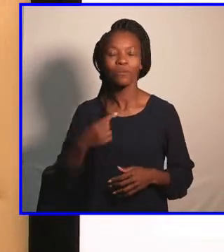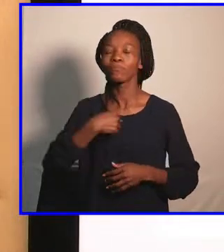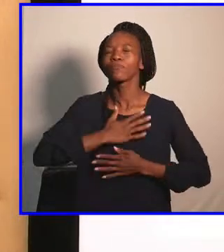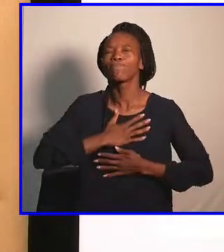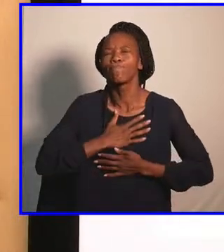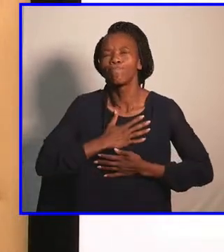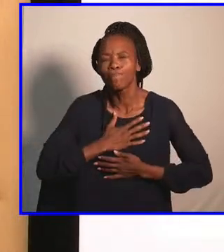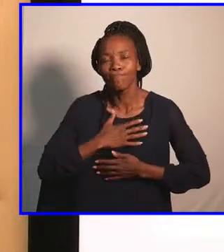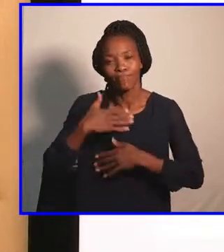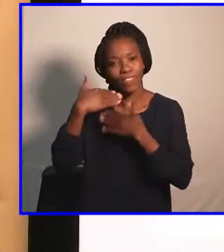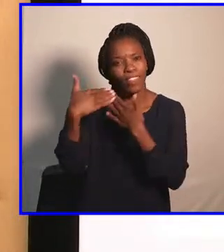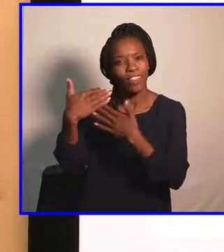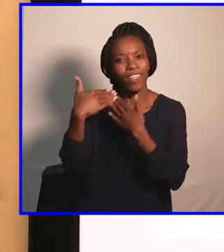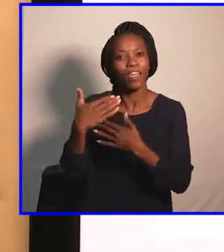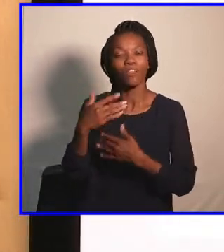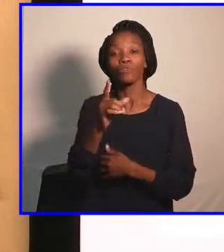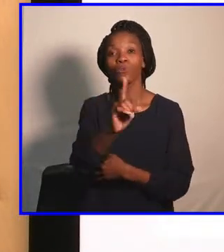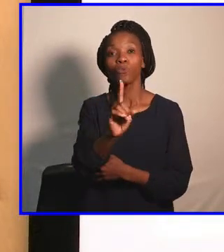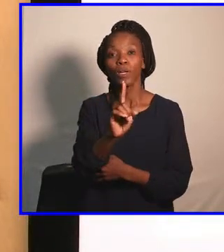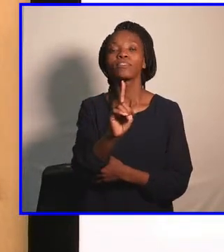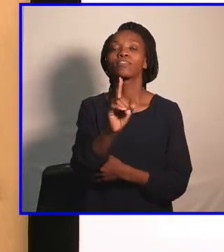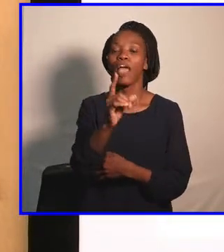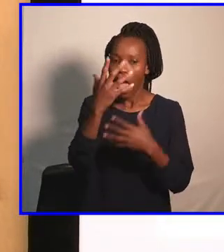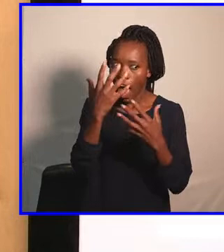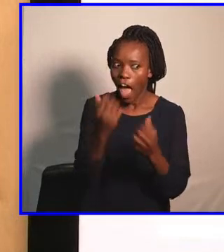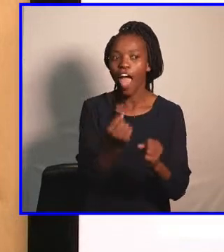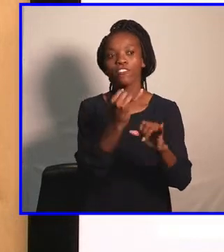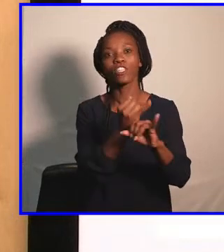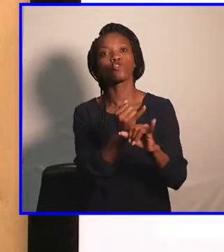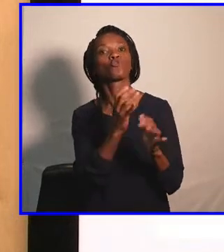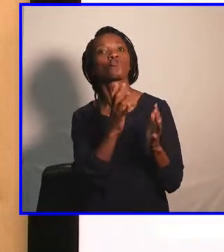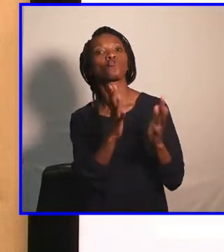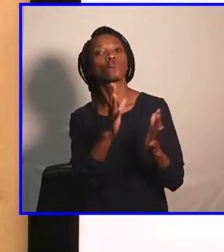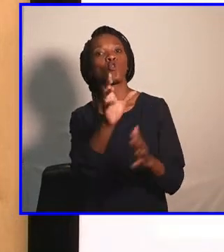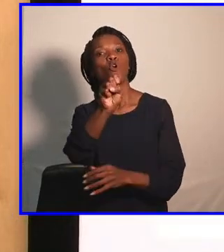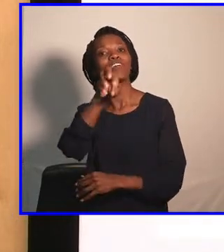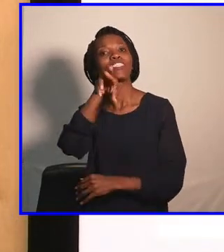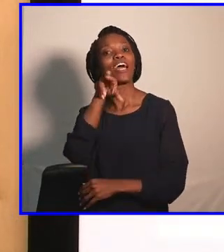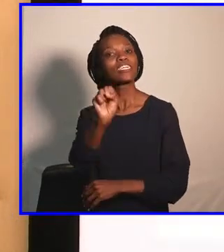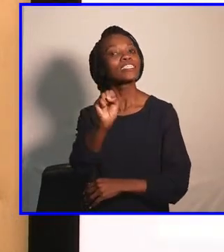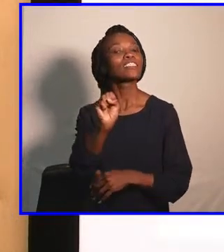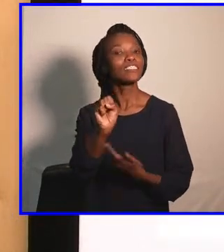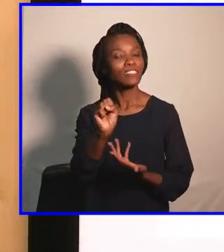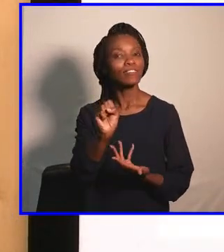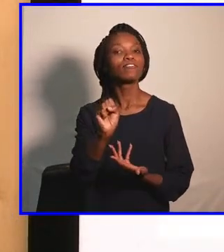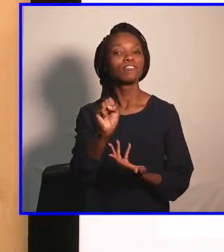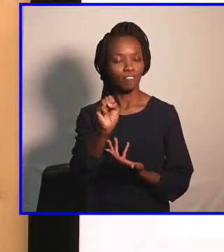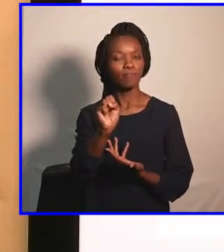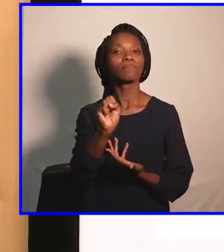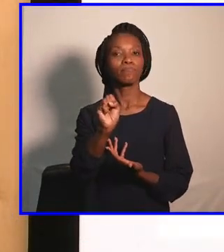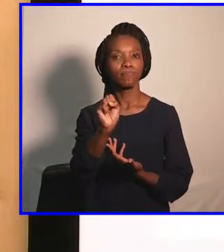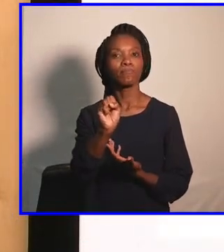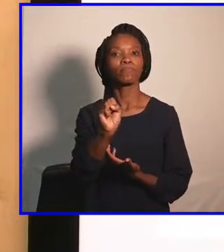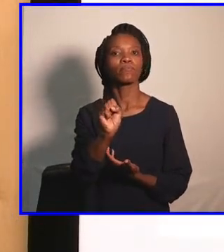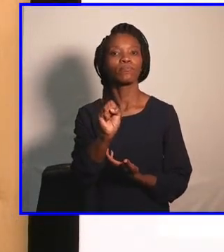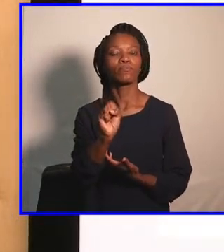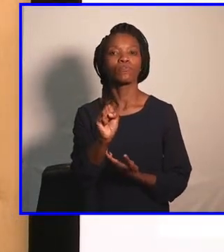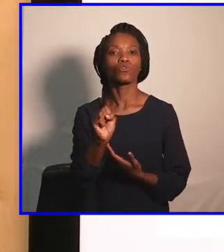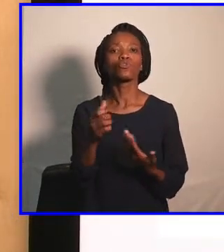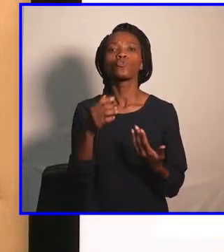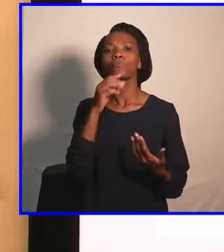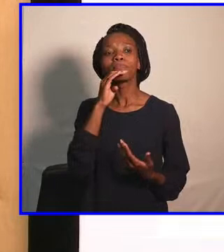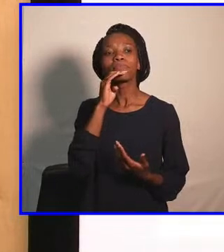grateful that we have an institution like SARS, and that just not just